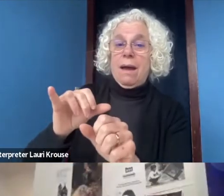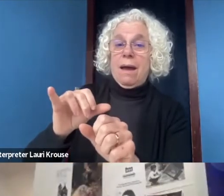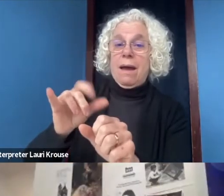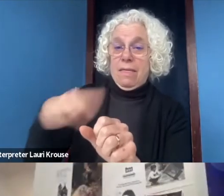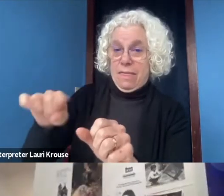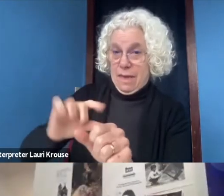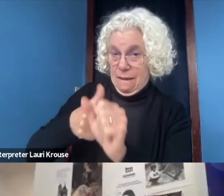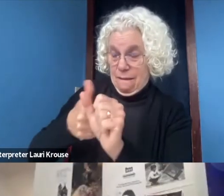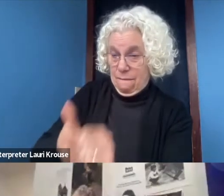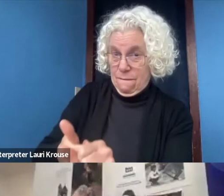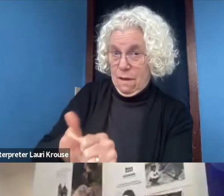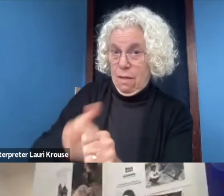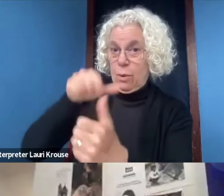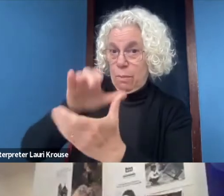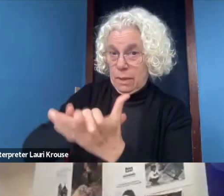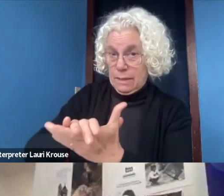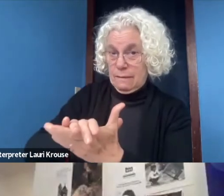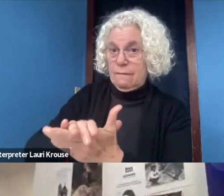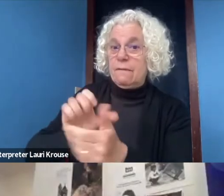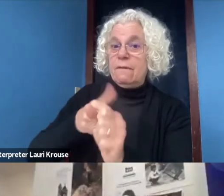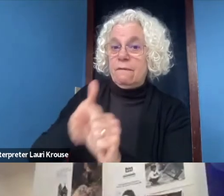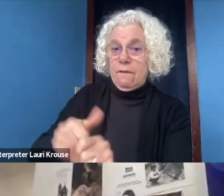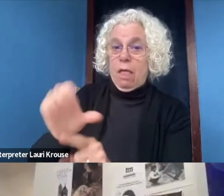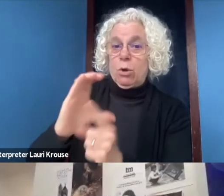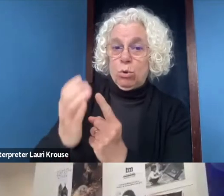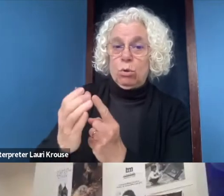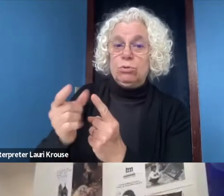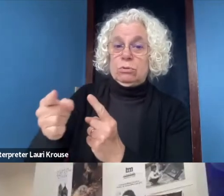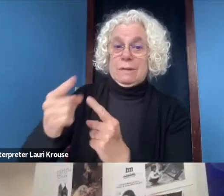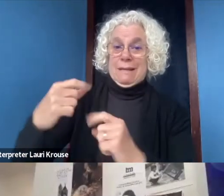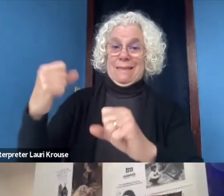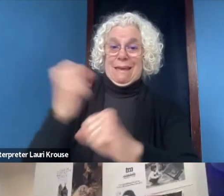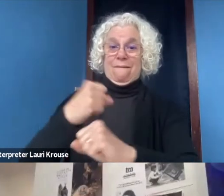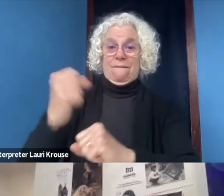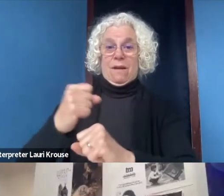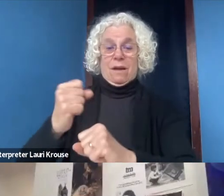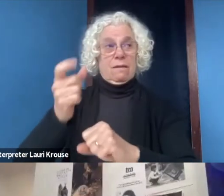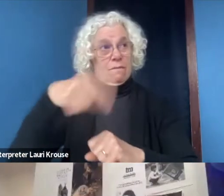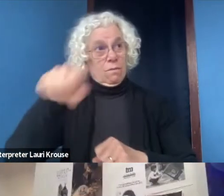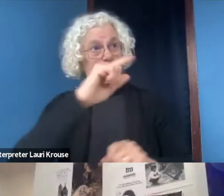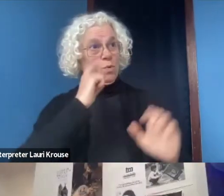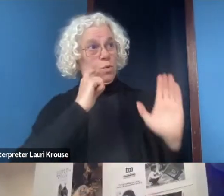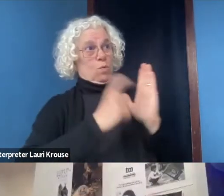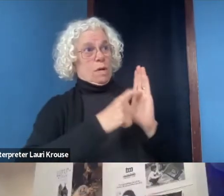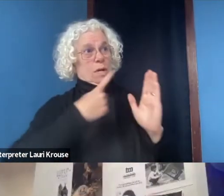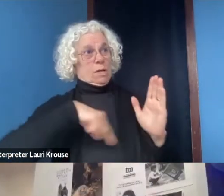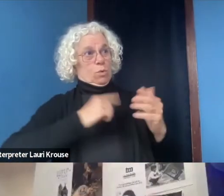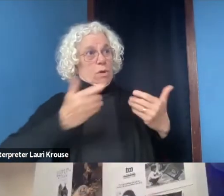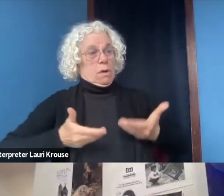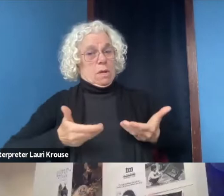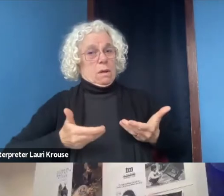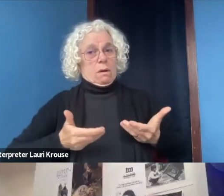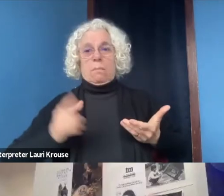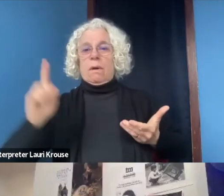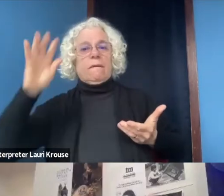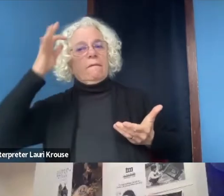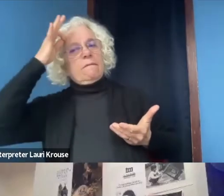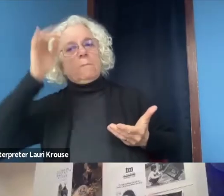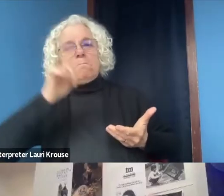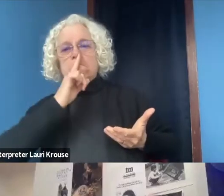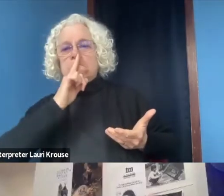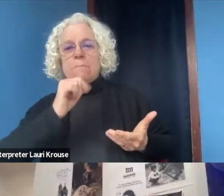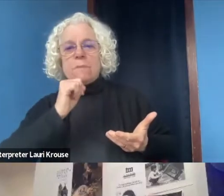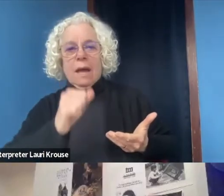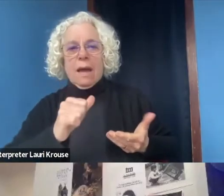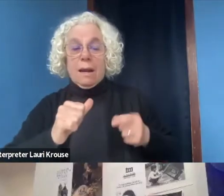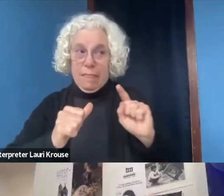culture and to fight. And they're fighting for their recognition, which I know that they will receive because they're entitled to it and